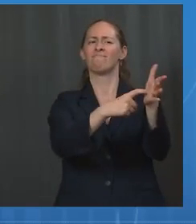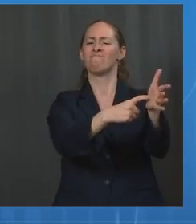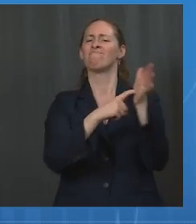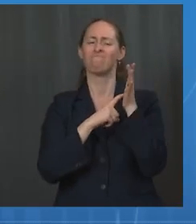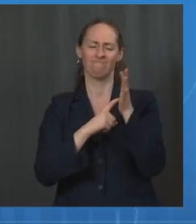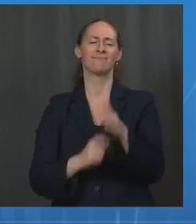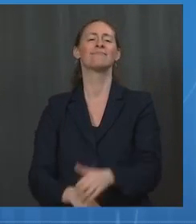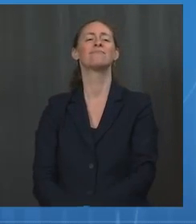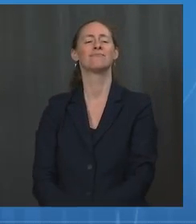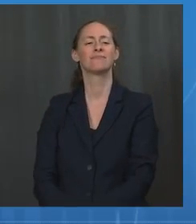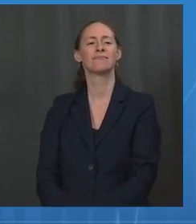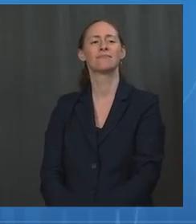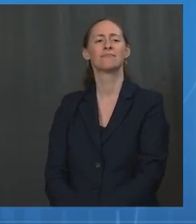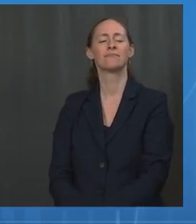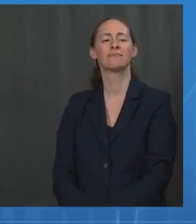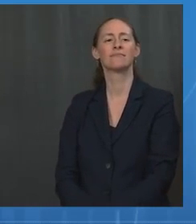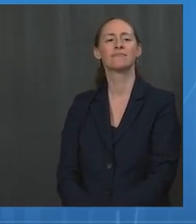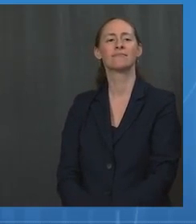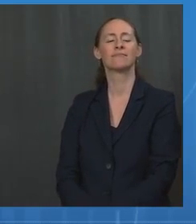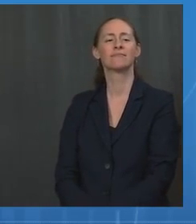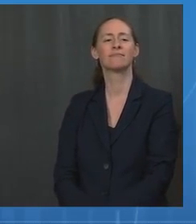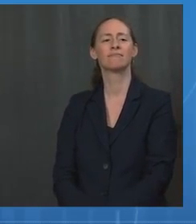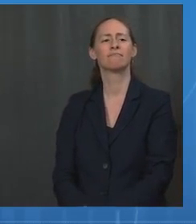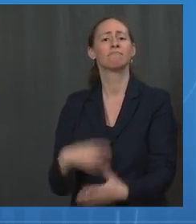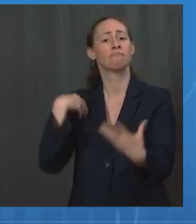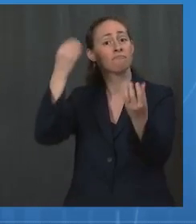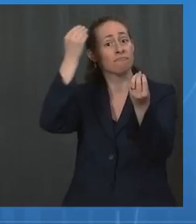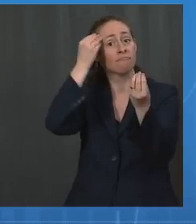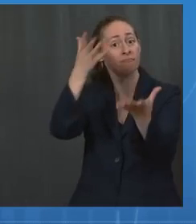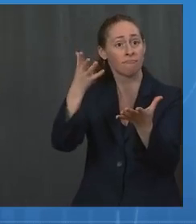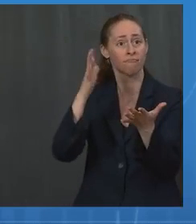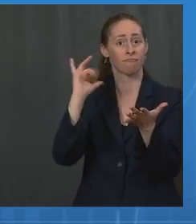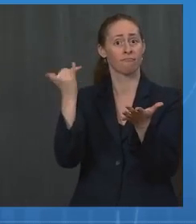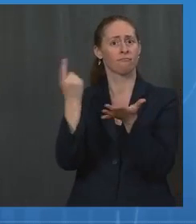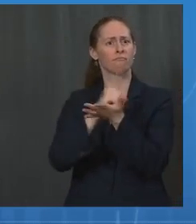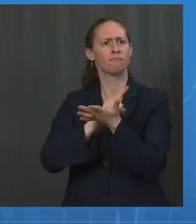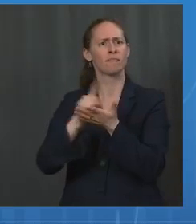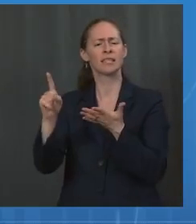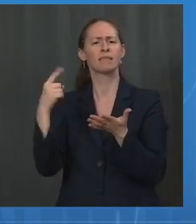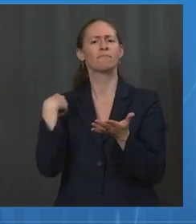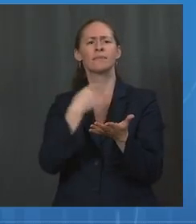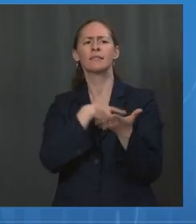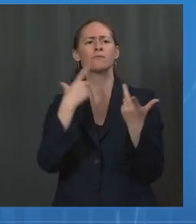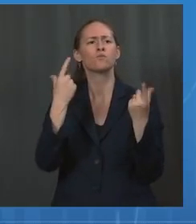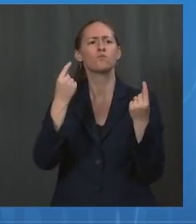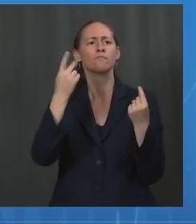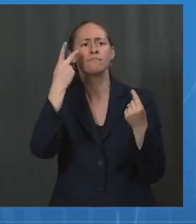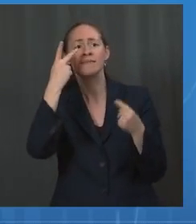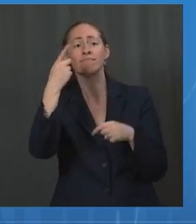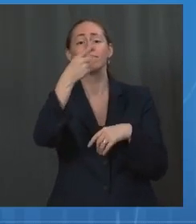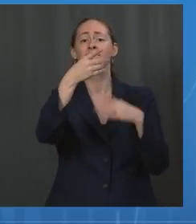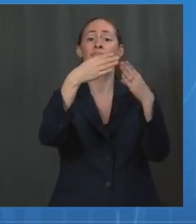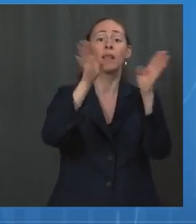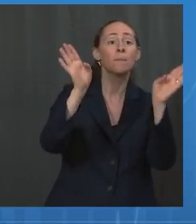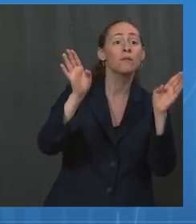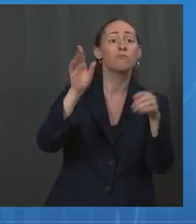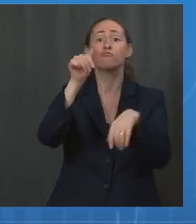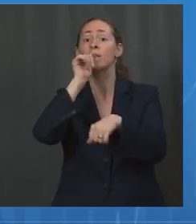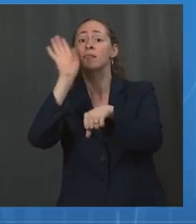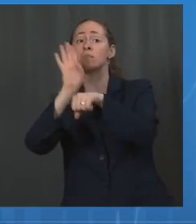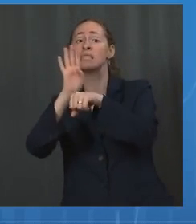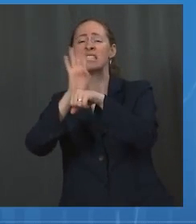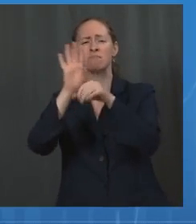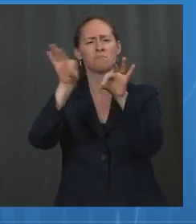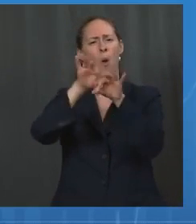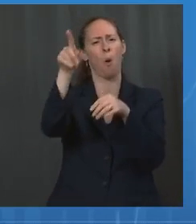This week, the president reiterated his call for public and private sector leaders to follow his lead on vaccination